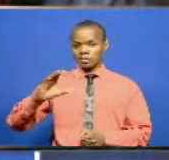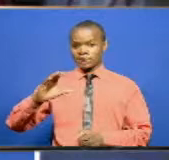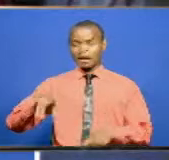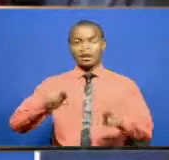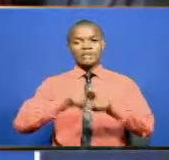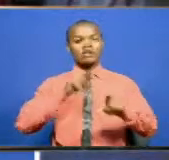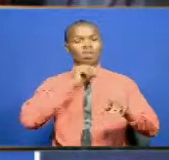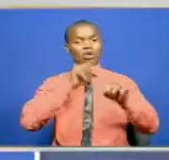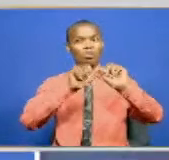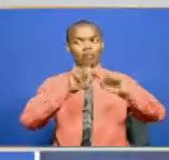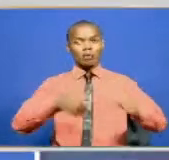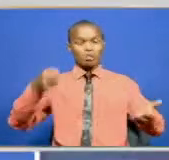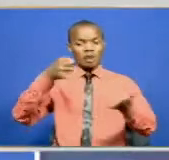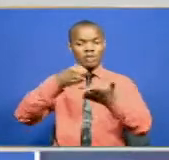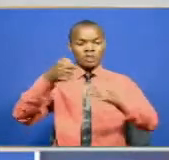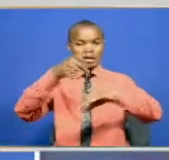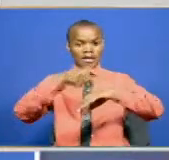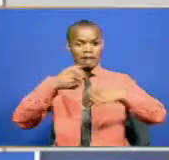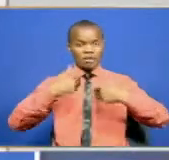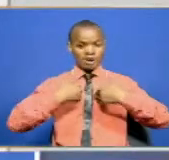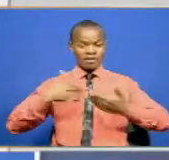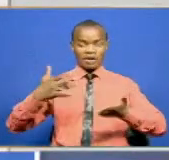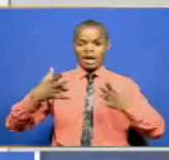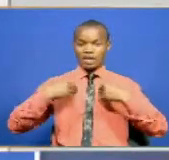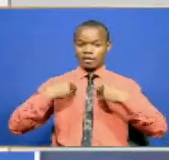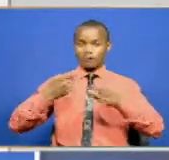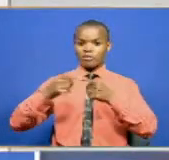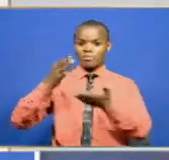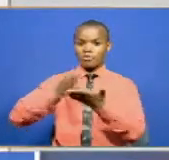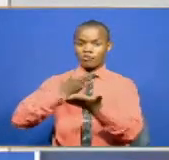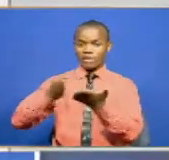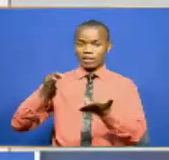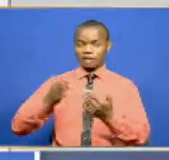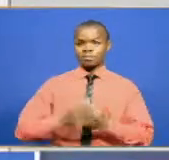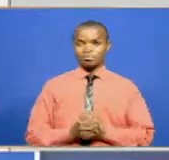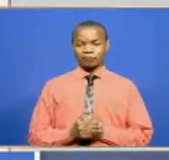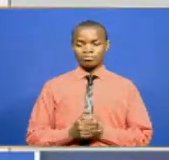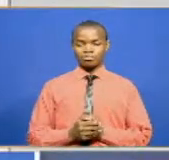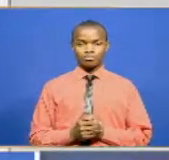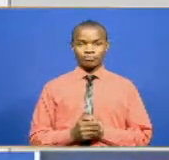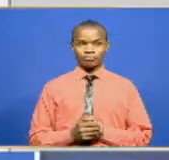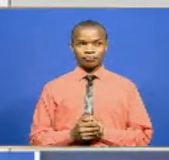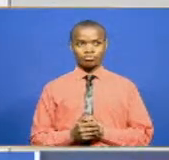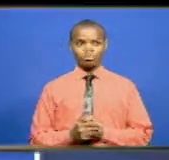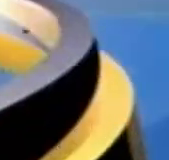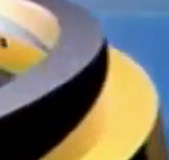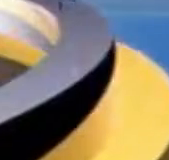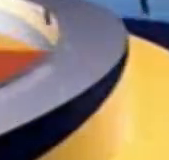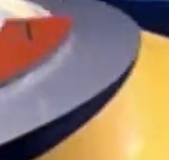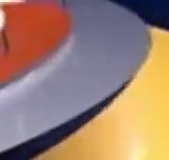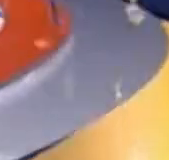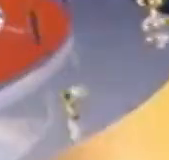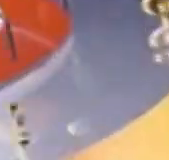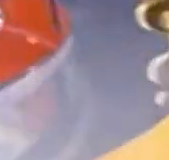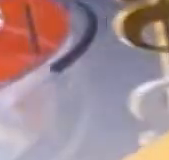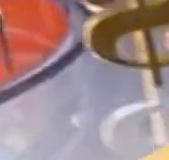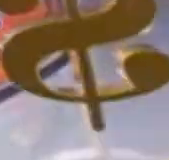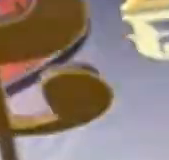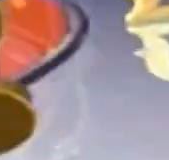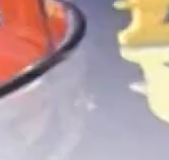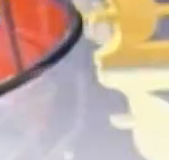implement the reimbursements without the approval of funding from Congress. Betty Kiptum, Channel One Business.